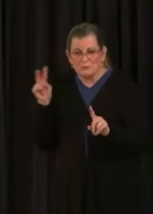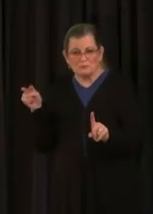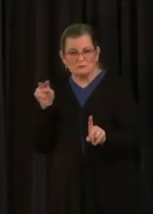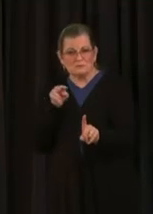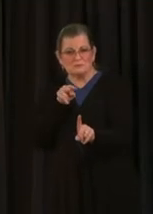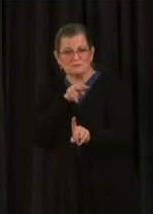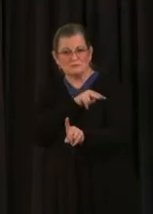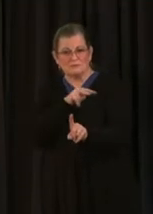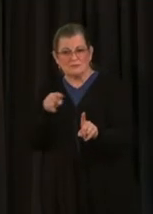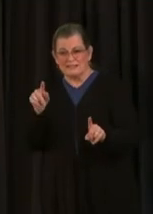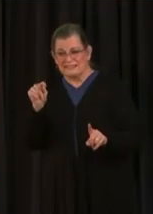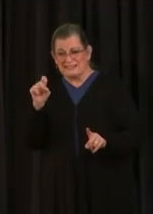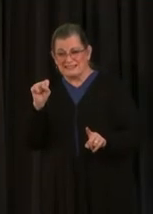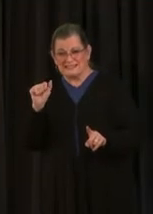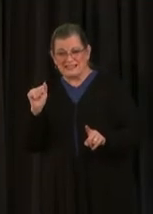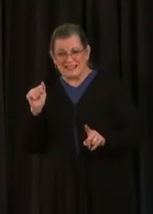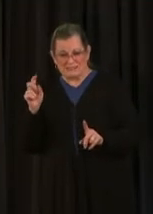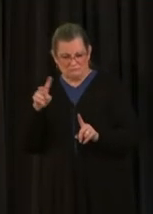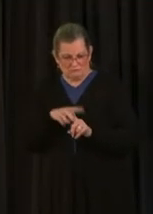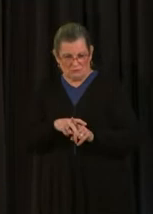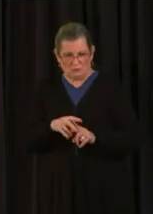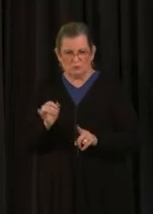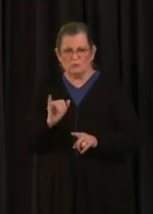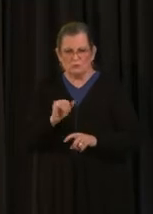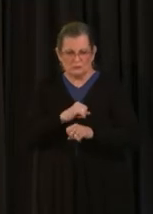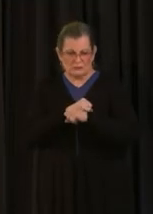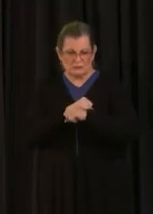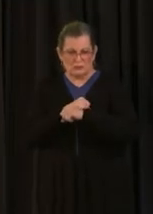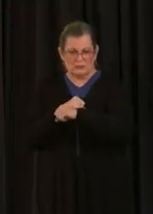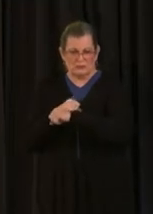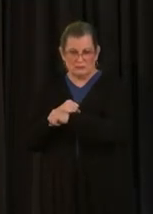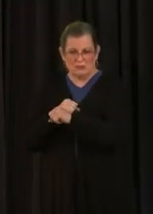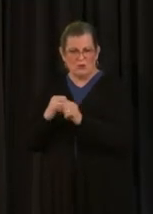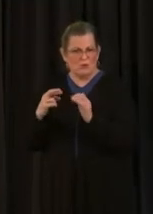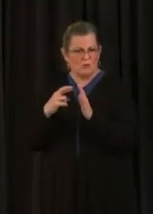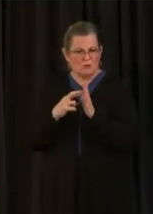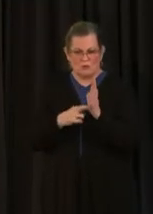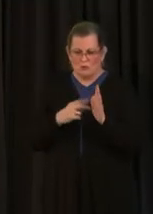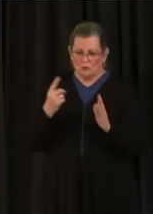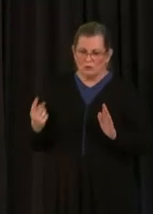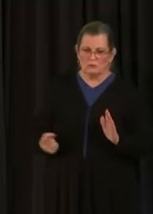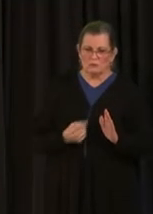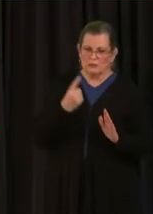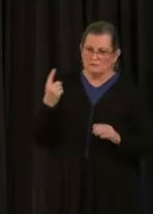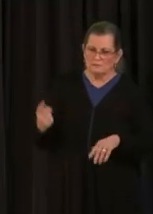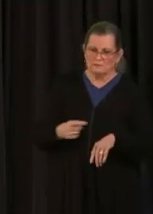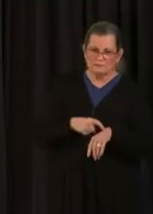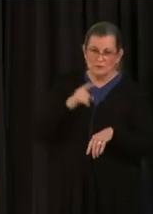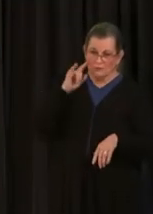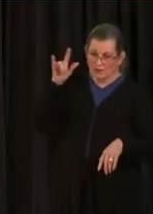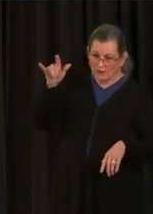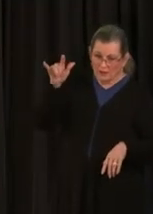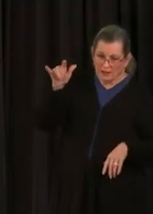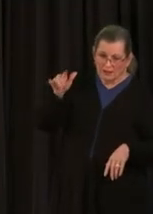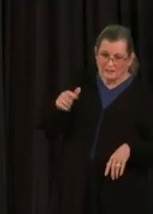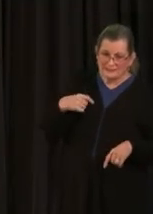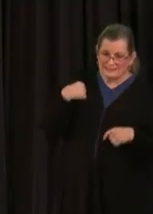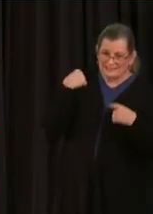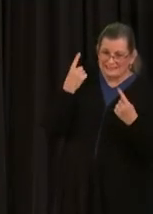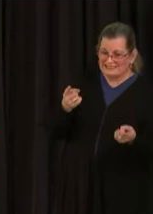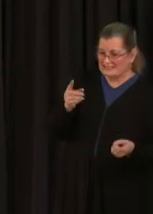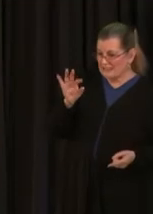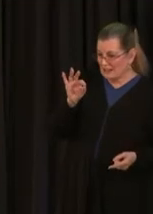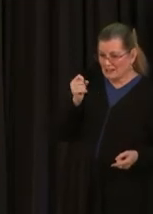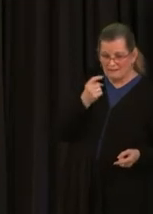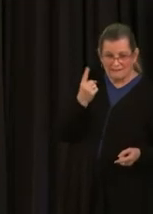1.5% positivity rate with regard to our mobile testing. We are also working with